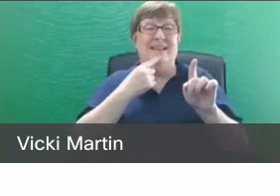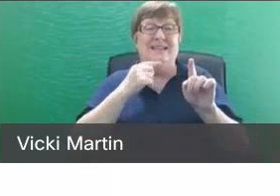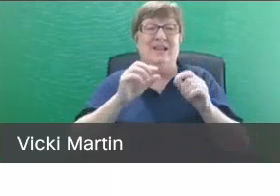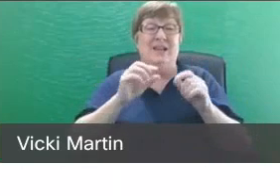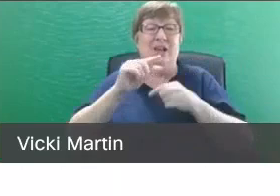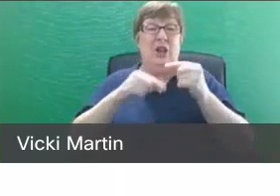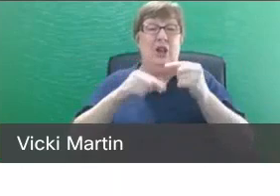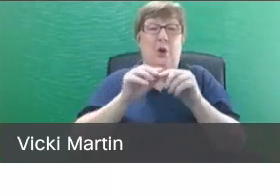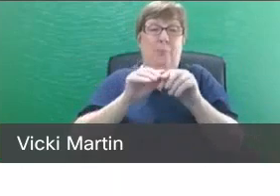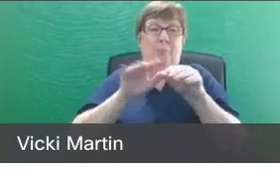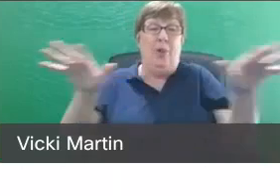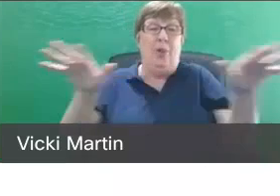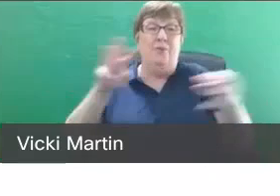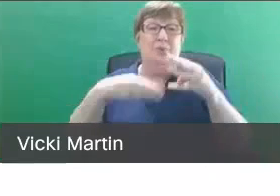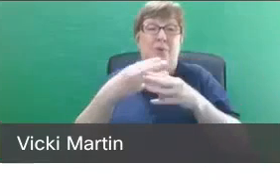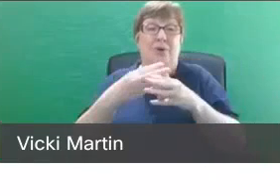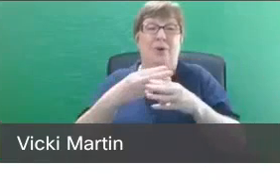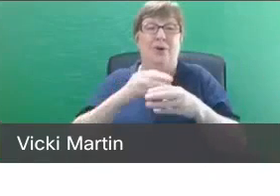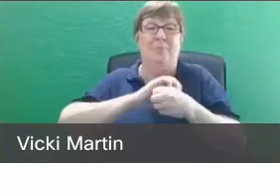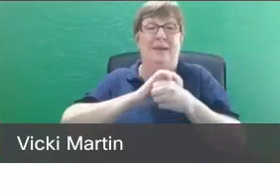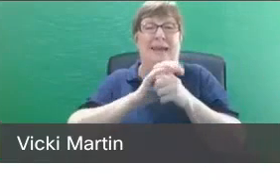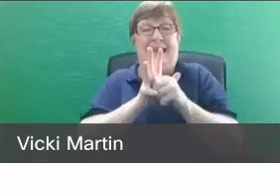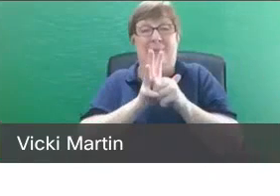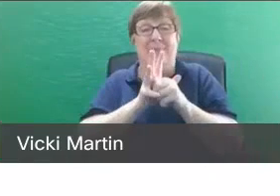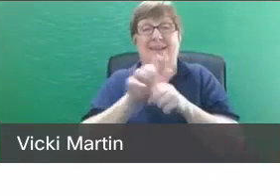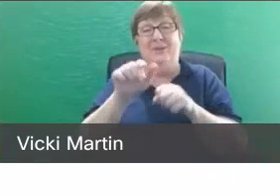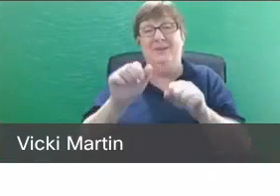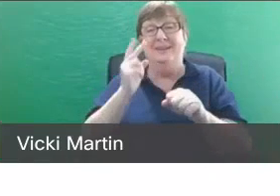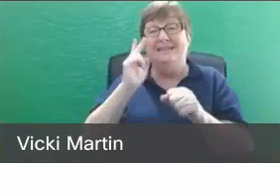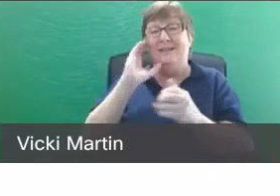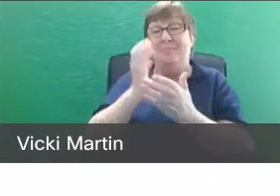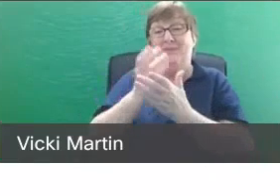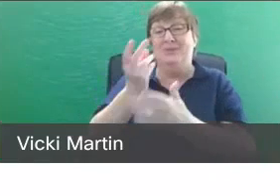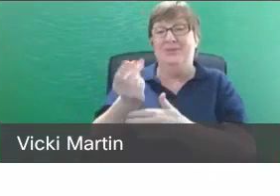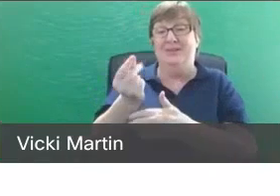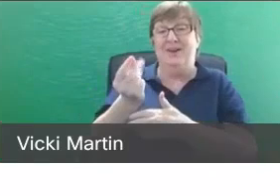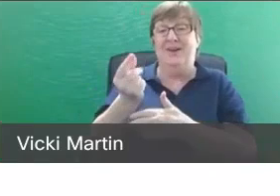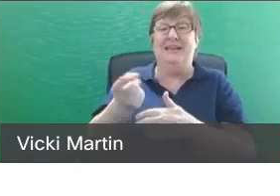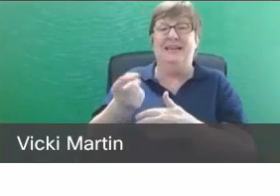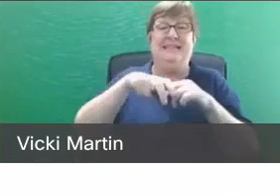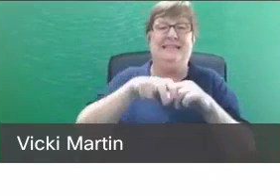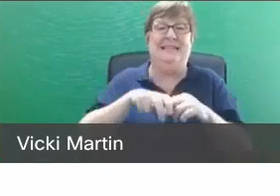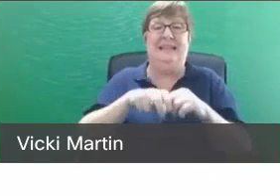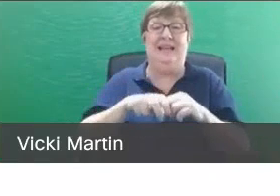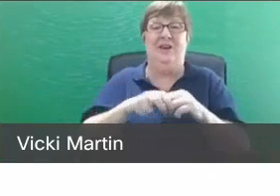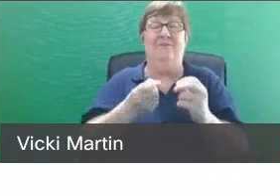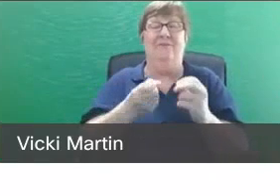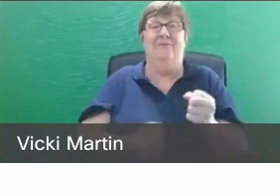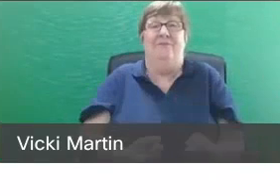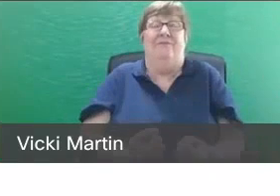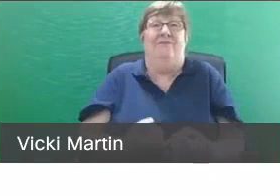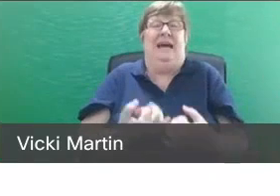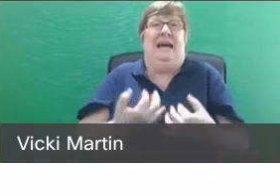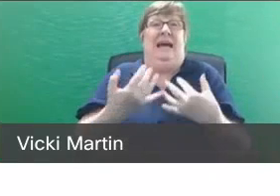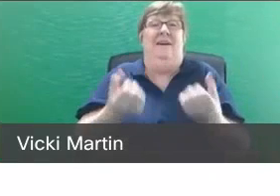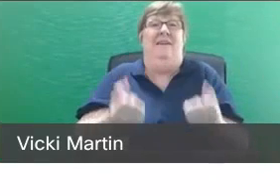with everything on fire around him. And he's like, okay, everything is fine. Because that's what happens when we talk to a lot of our students. A lot